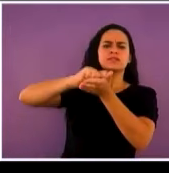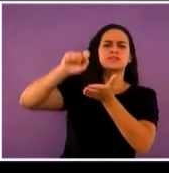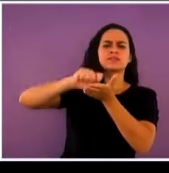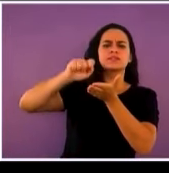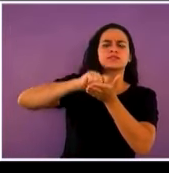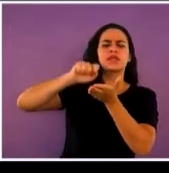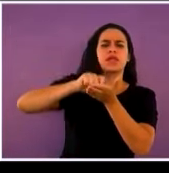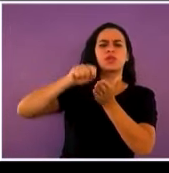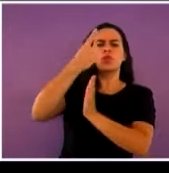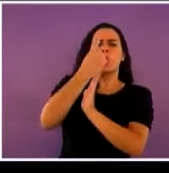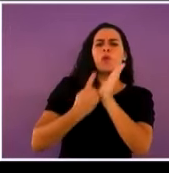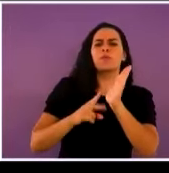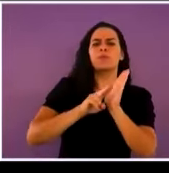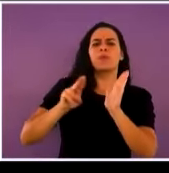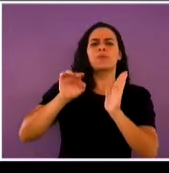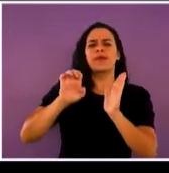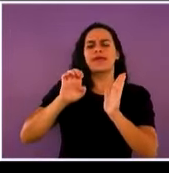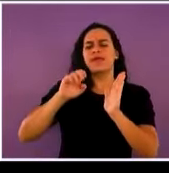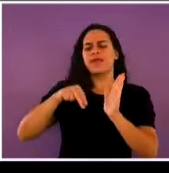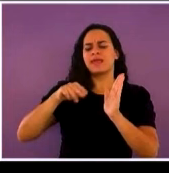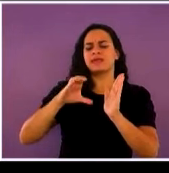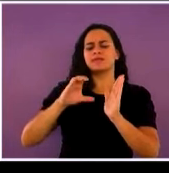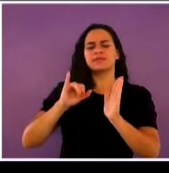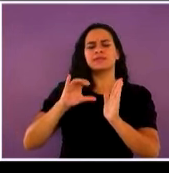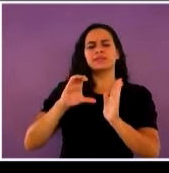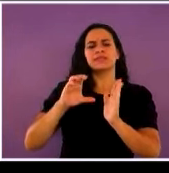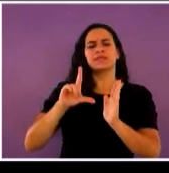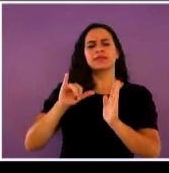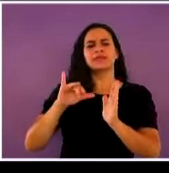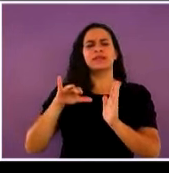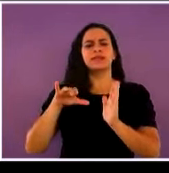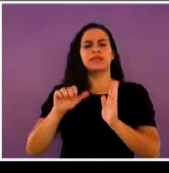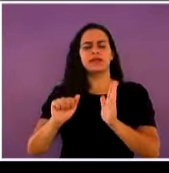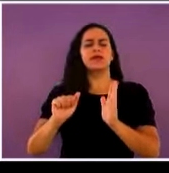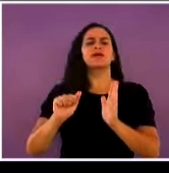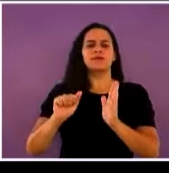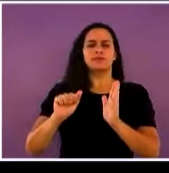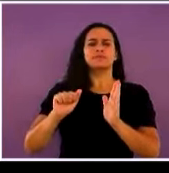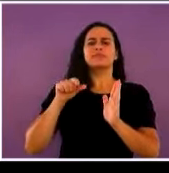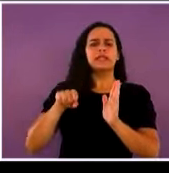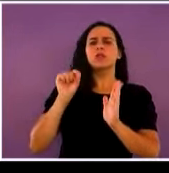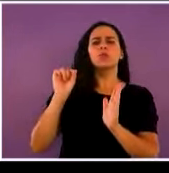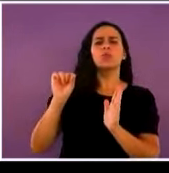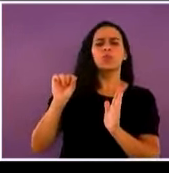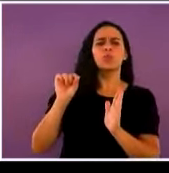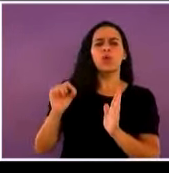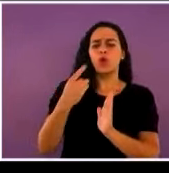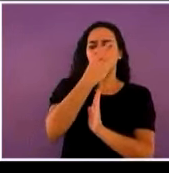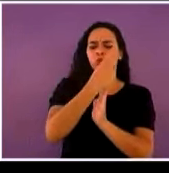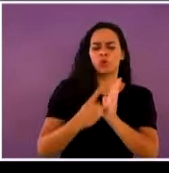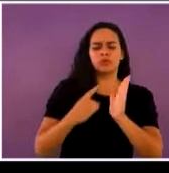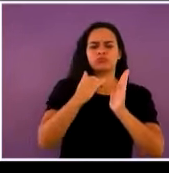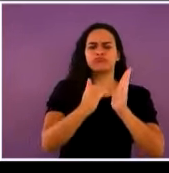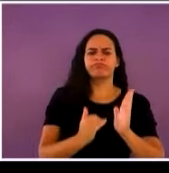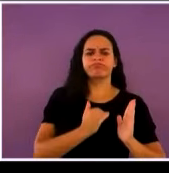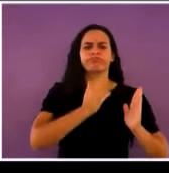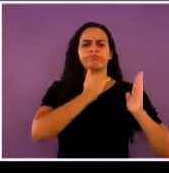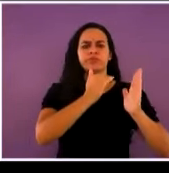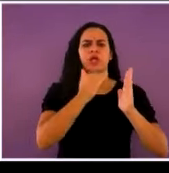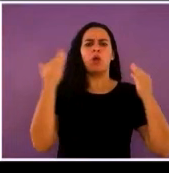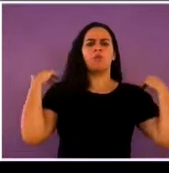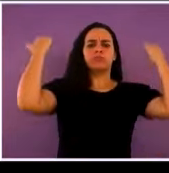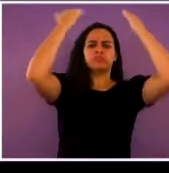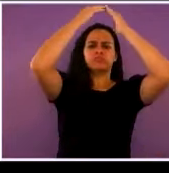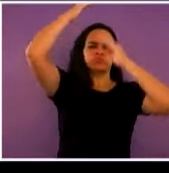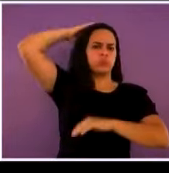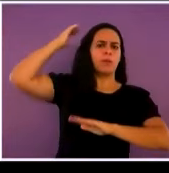encyclical is the highest document that a pope can produce. A encíclica é o documento mais elevado que um papa pode